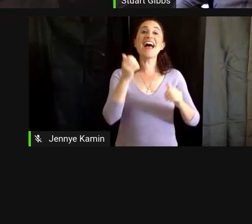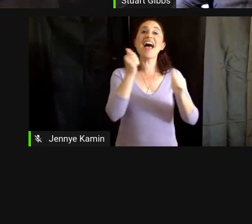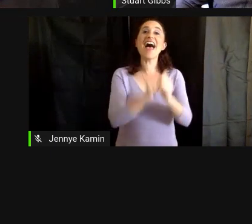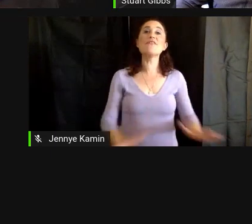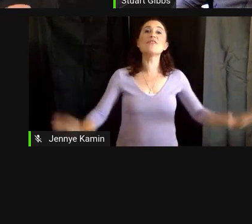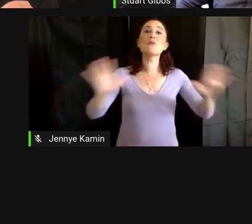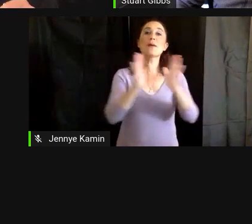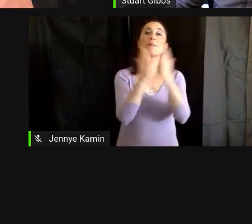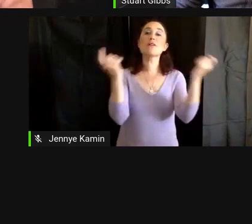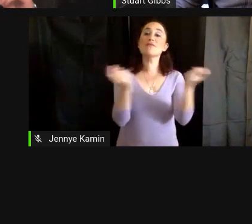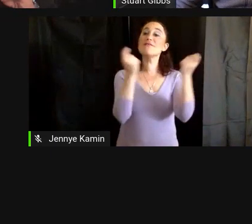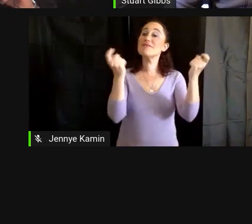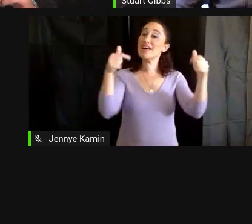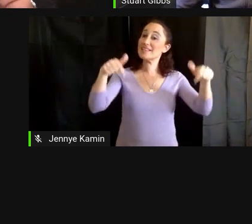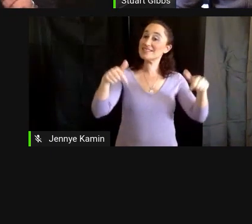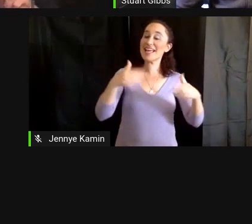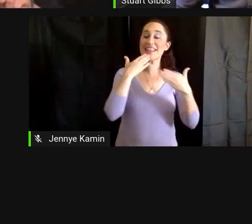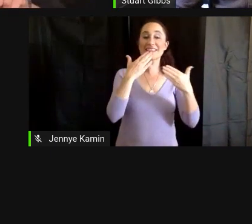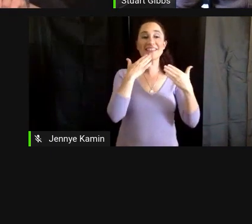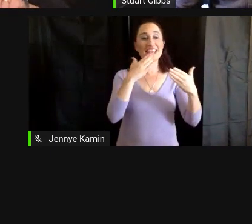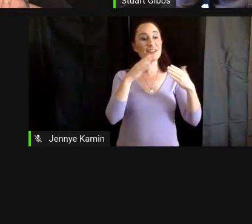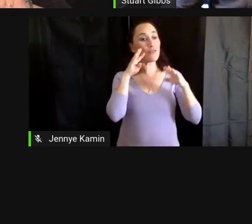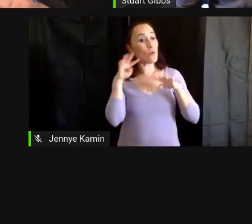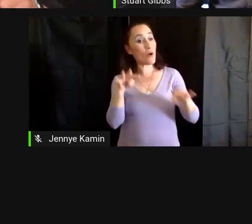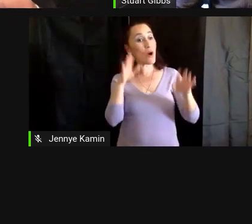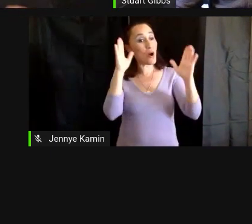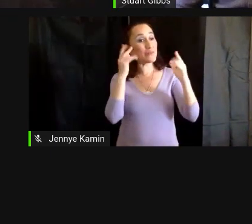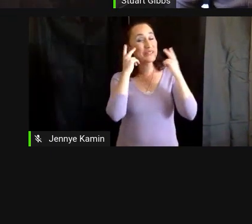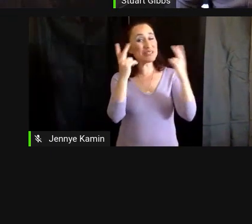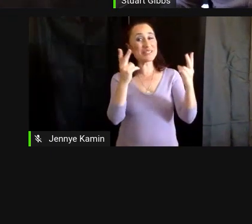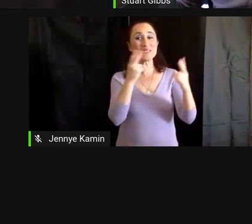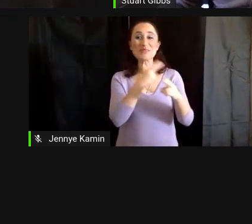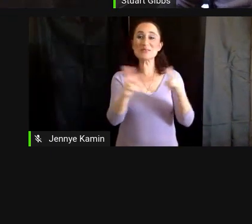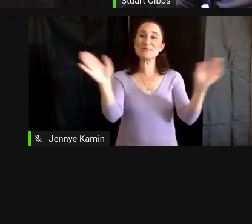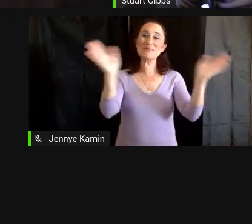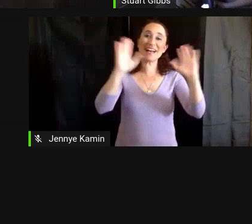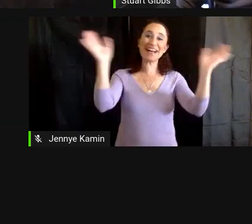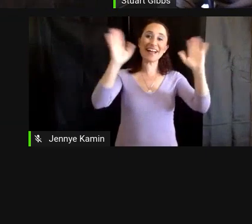Book Fest. Thank you so much for tuning in, and we hope to see you soon.